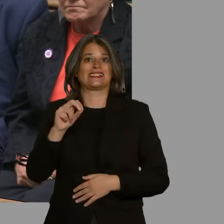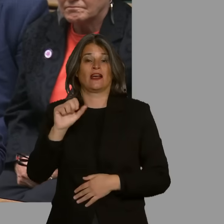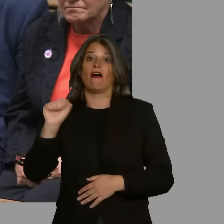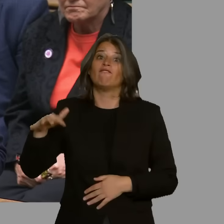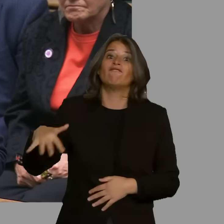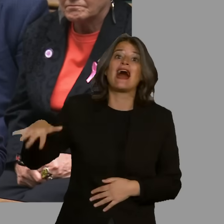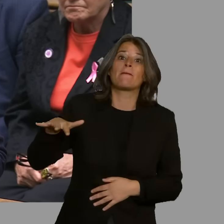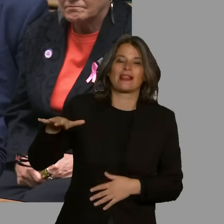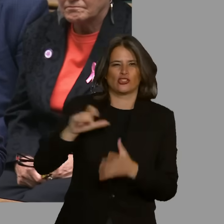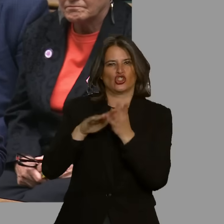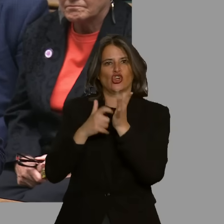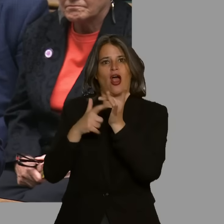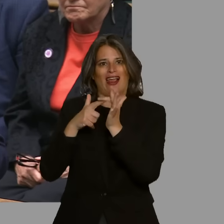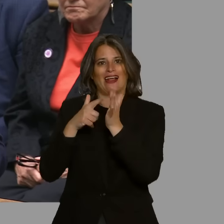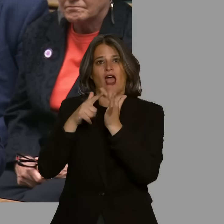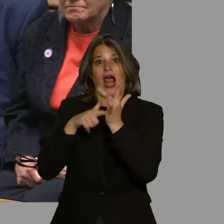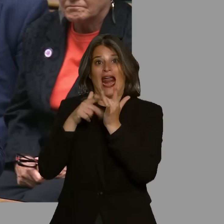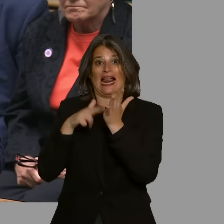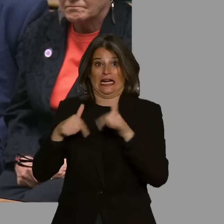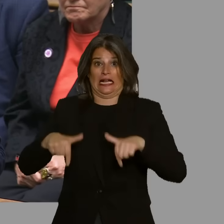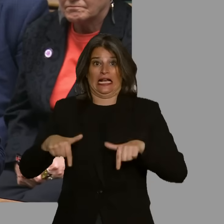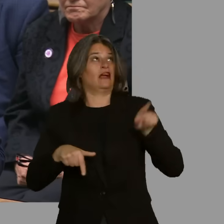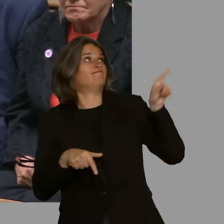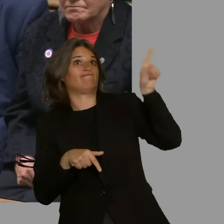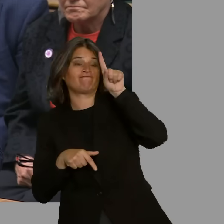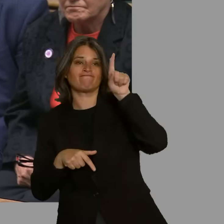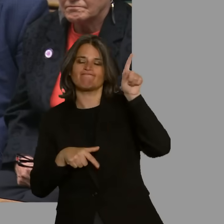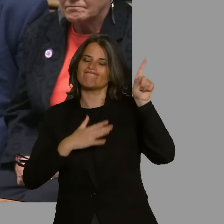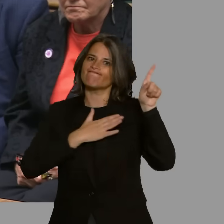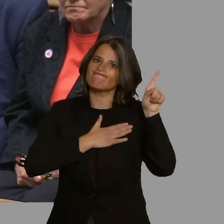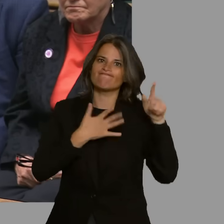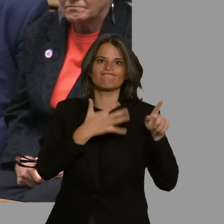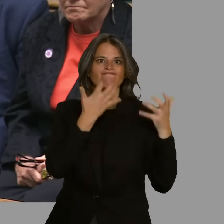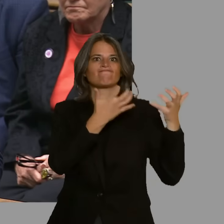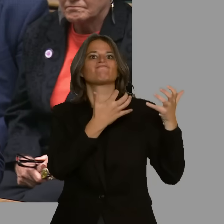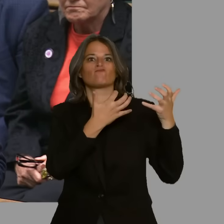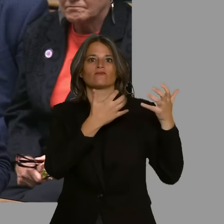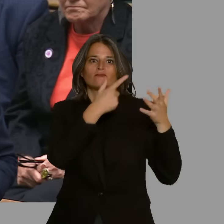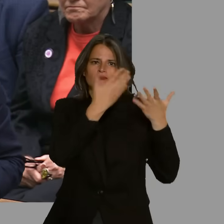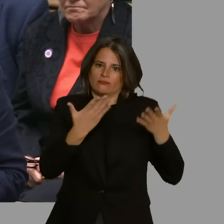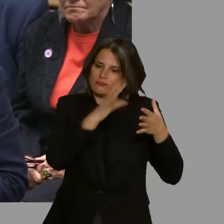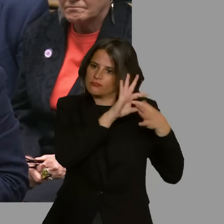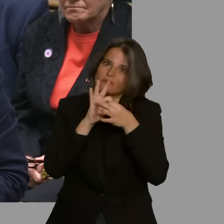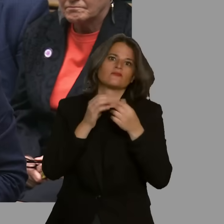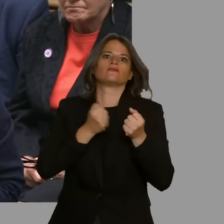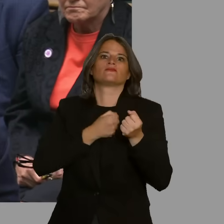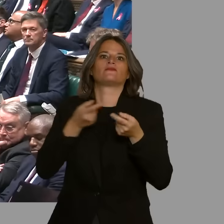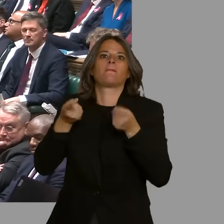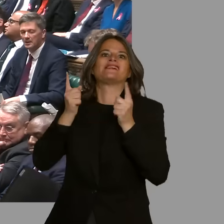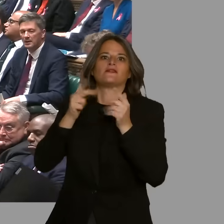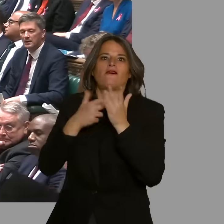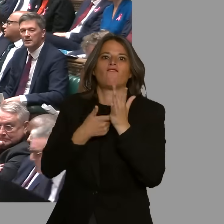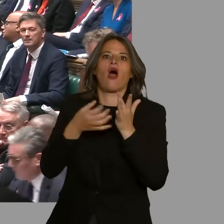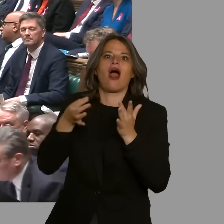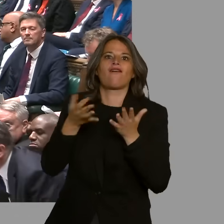all moles to be removed. Will the Prime Minister meet with us and Zoe's family to discuss how we can make this a